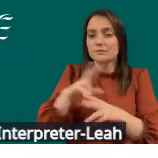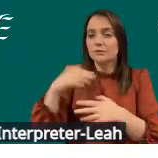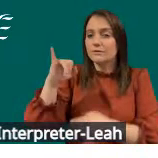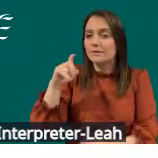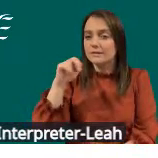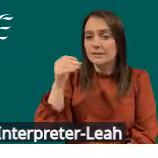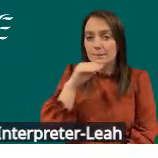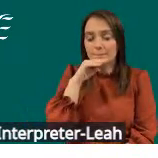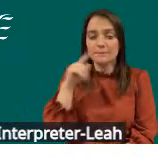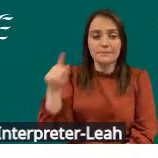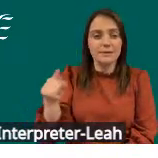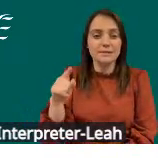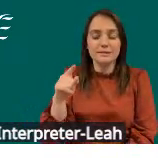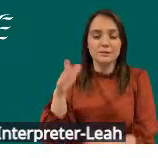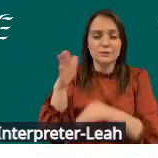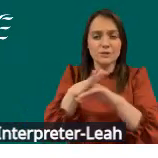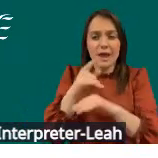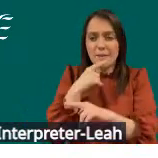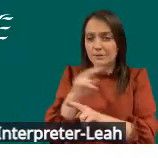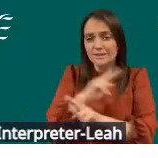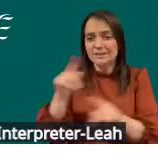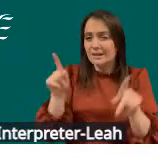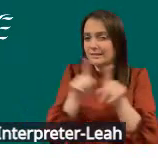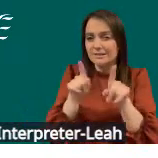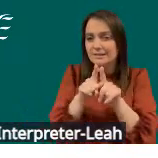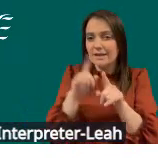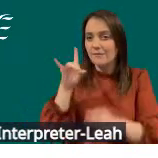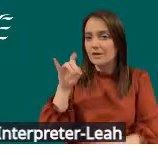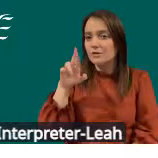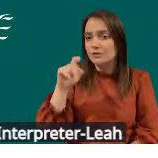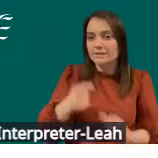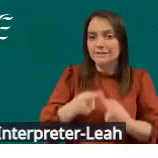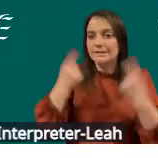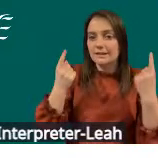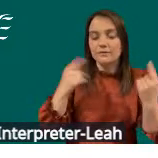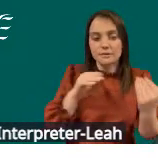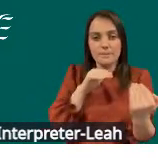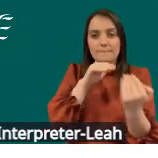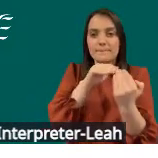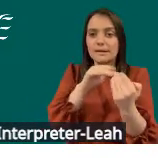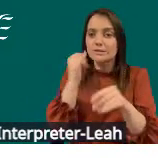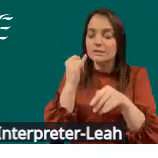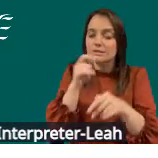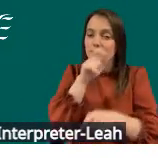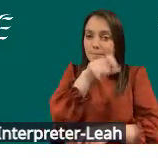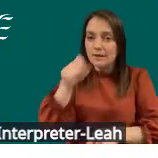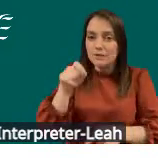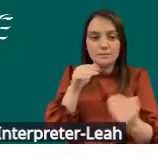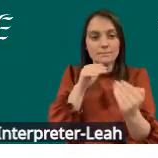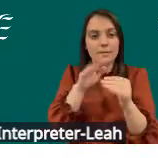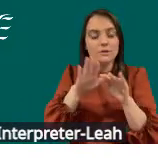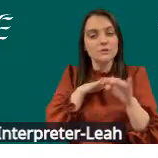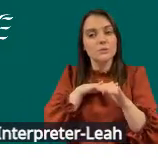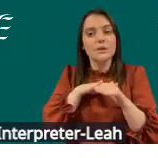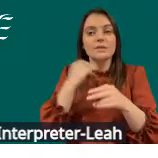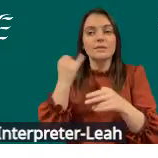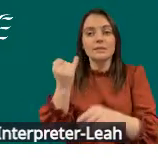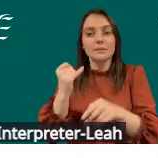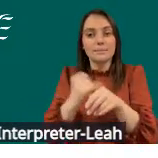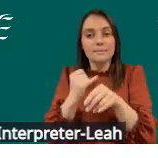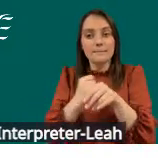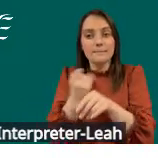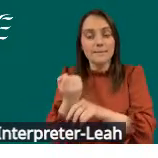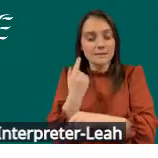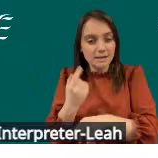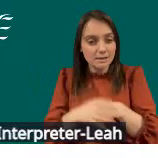really benefit women. And it's important to match the patient to the medication and to the intervention. So what's the first port